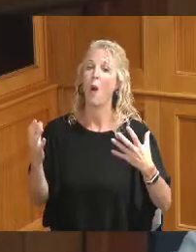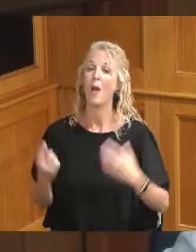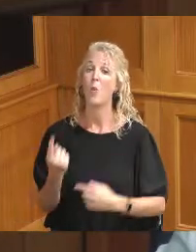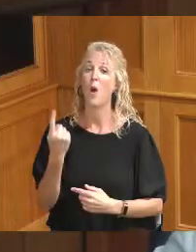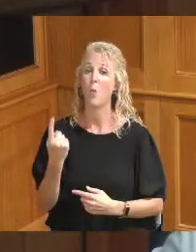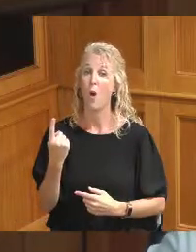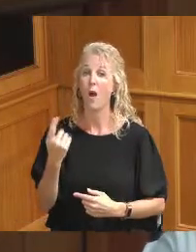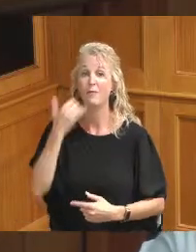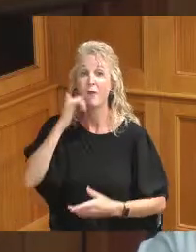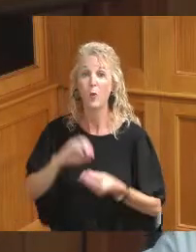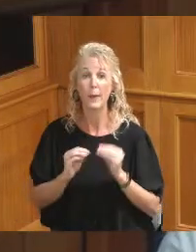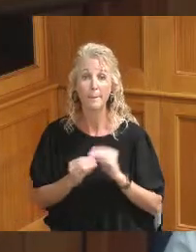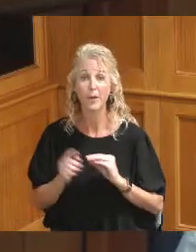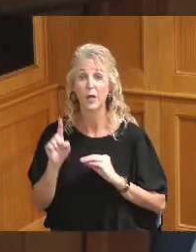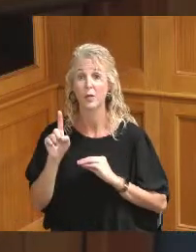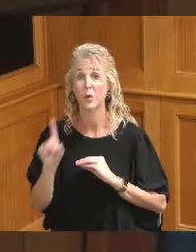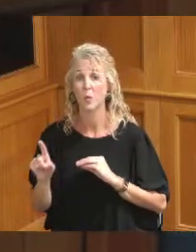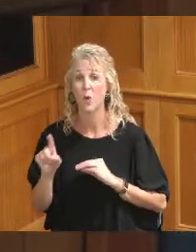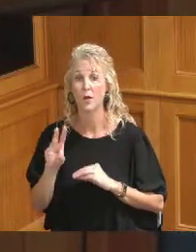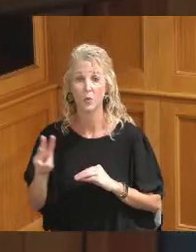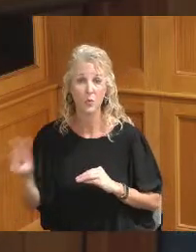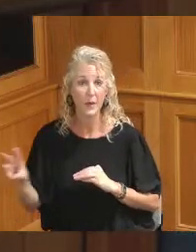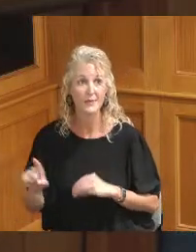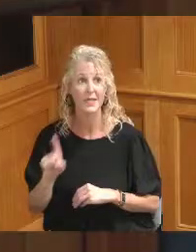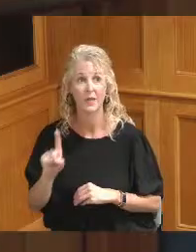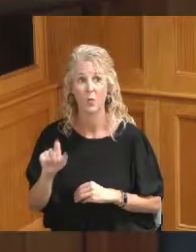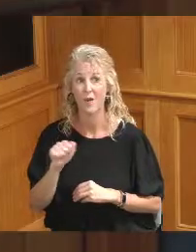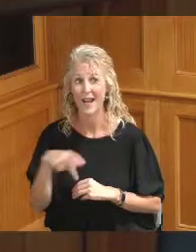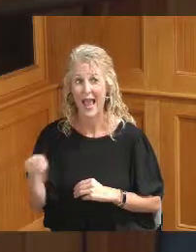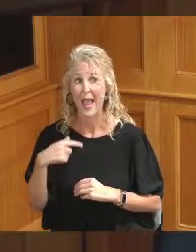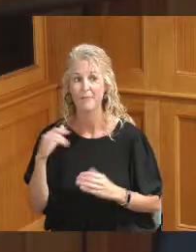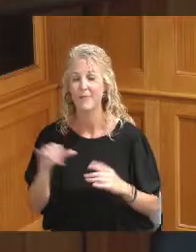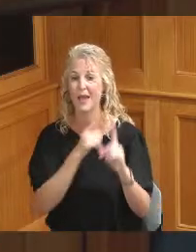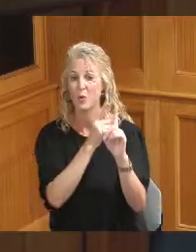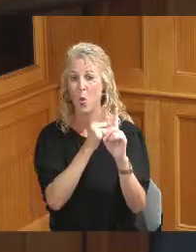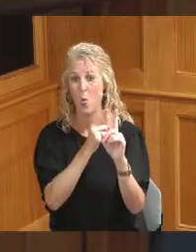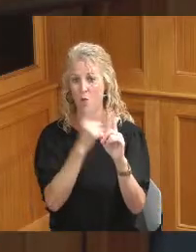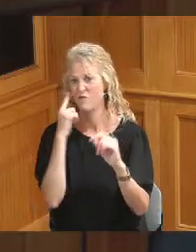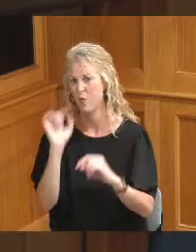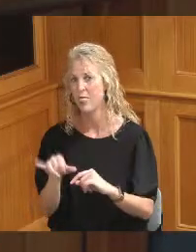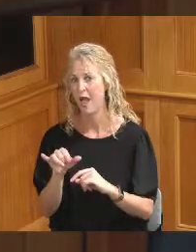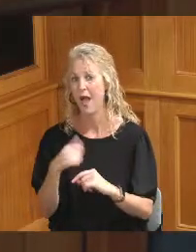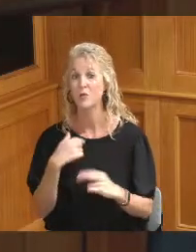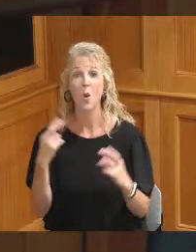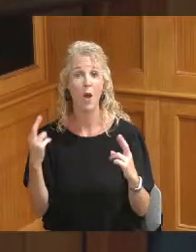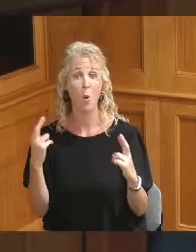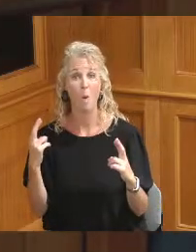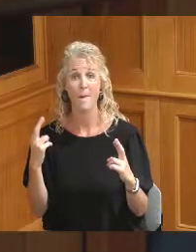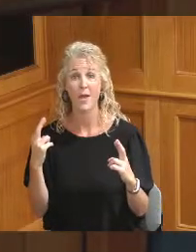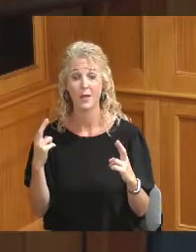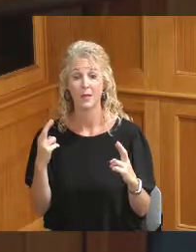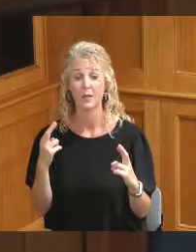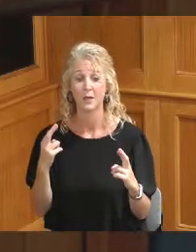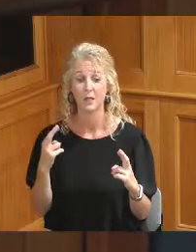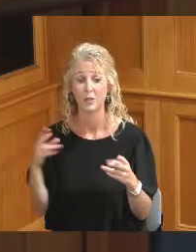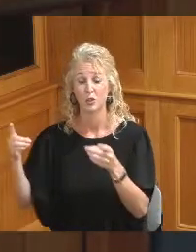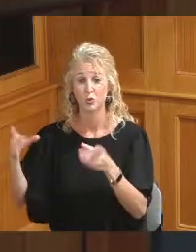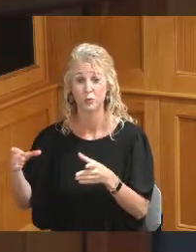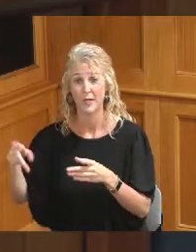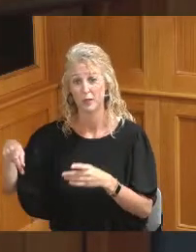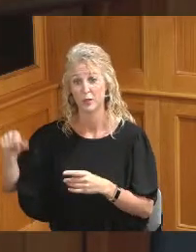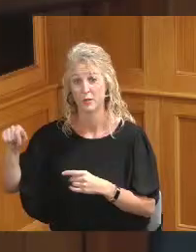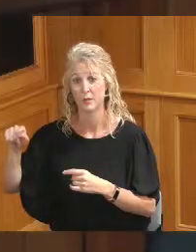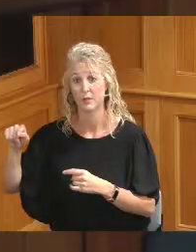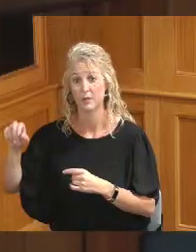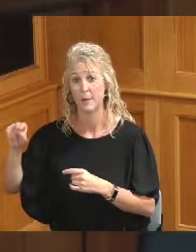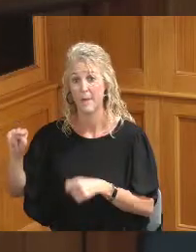one number, one app. That's my goal. And I would hope that Director Patton can